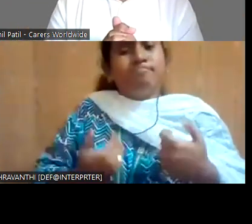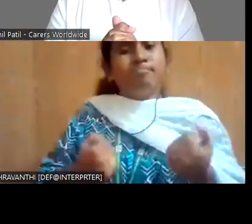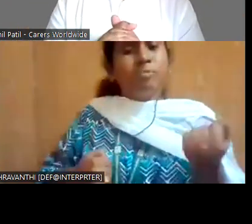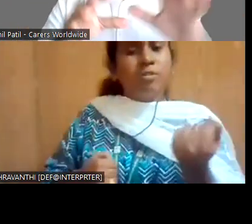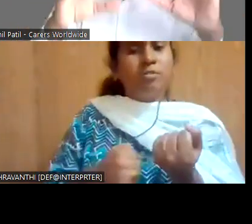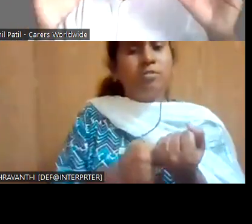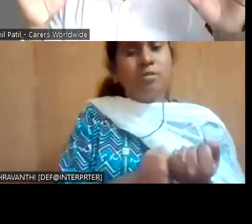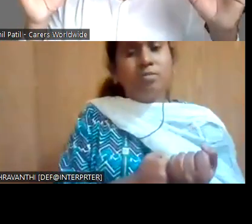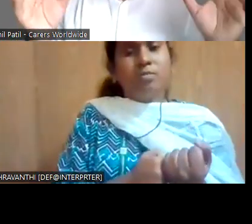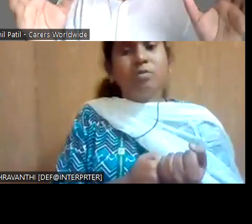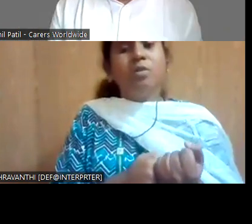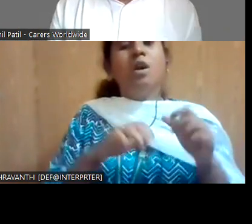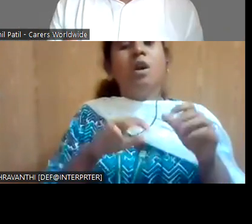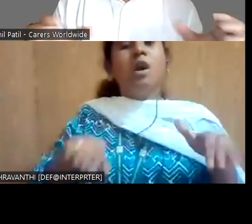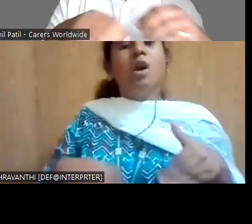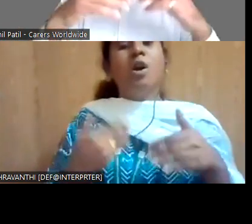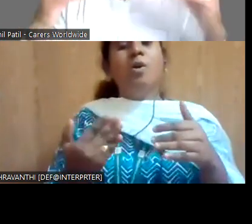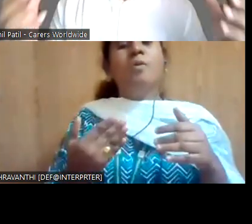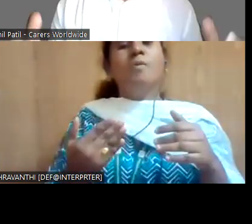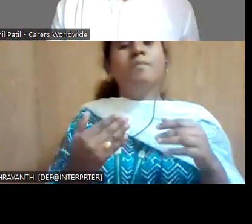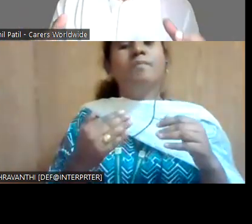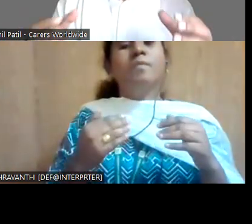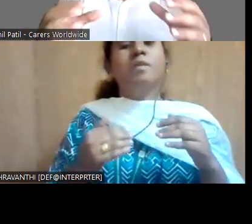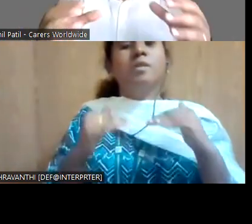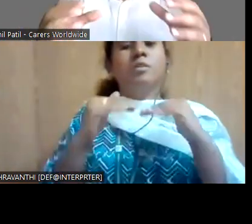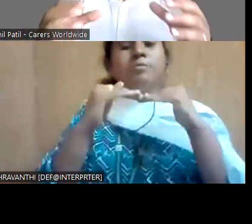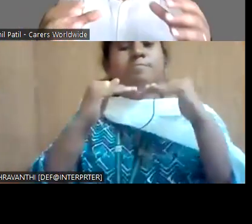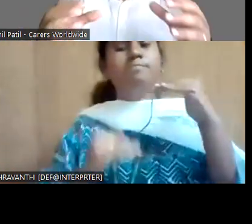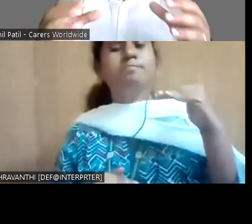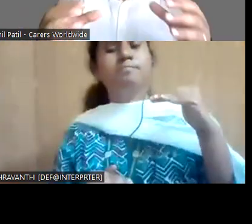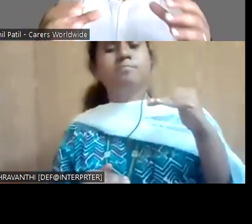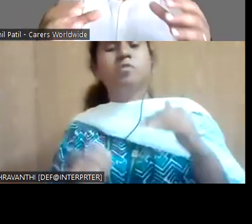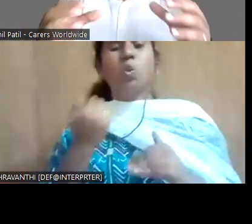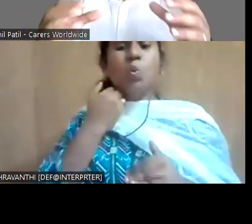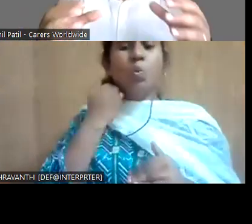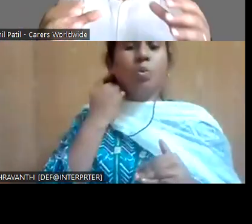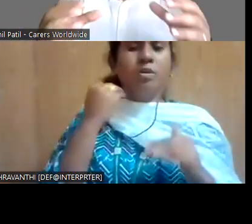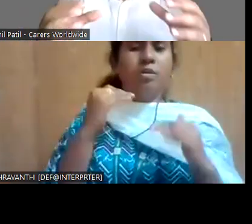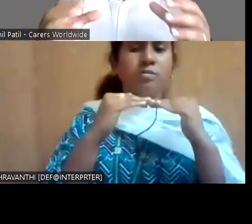promoted. And how it has been reducing the loneliness and isolation